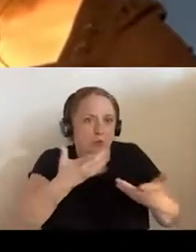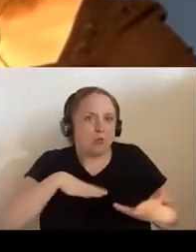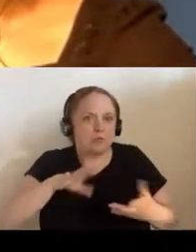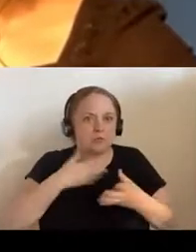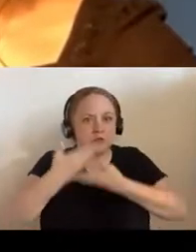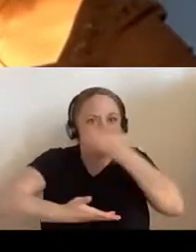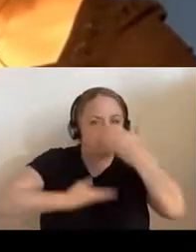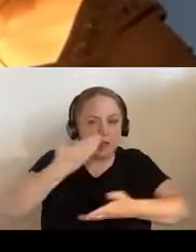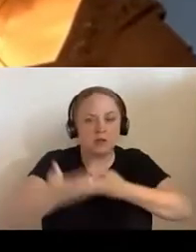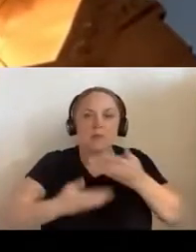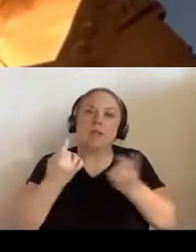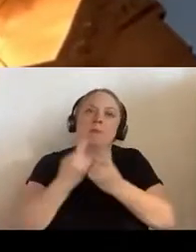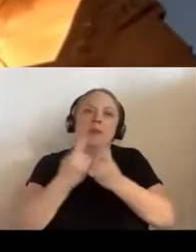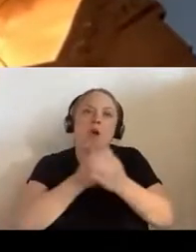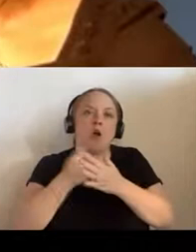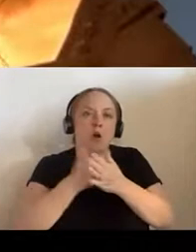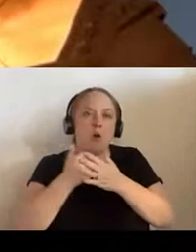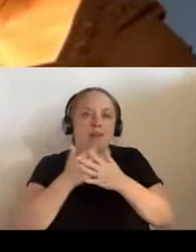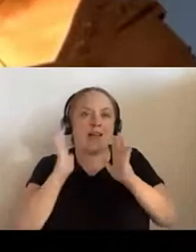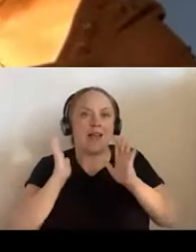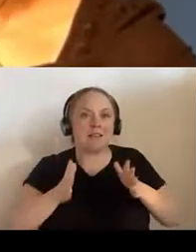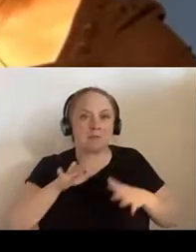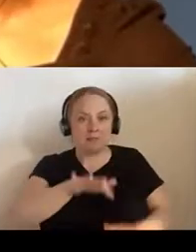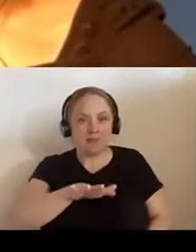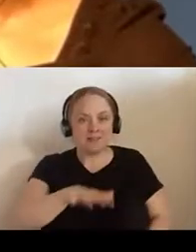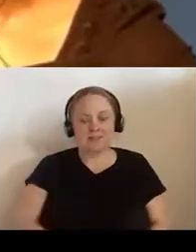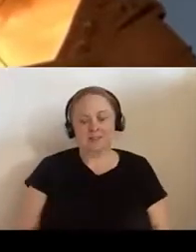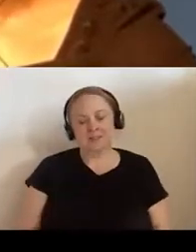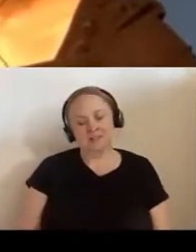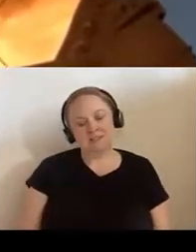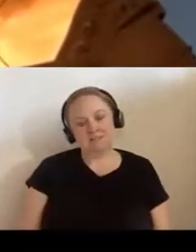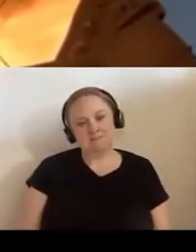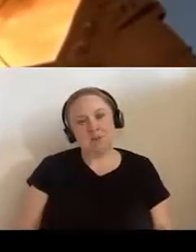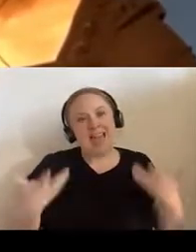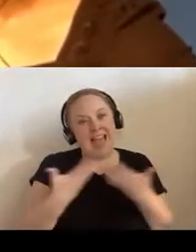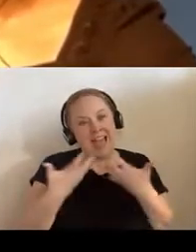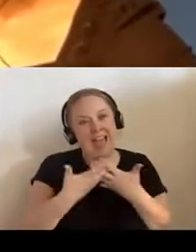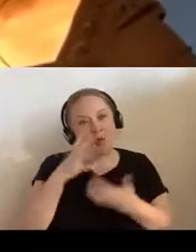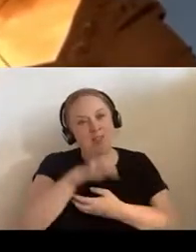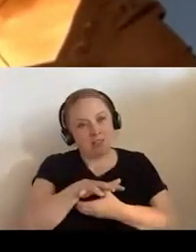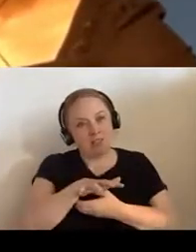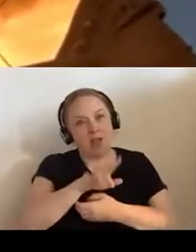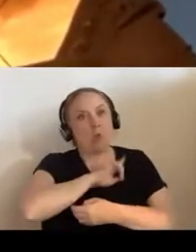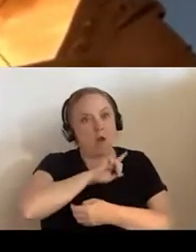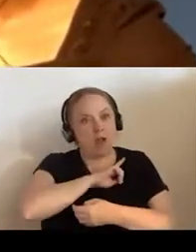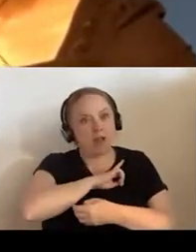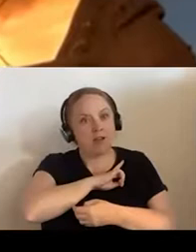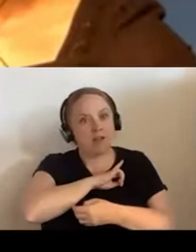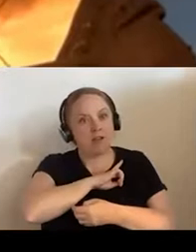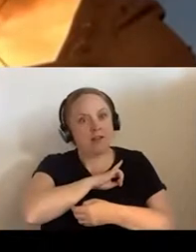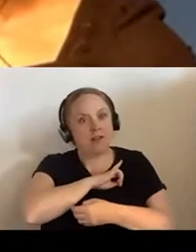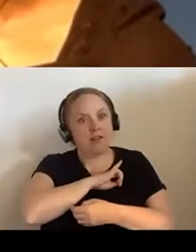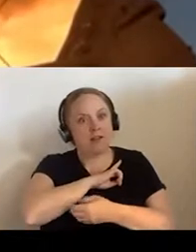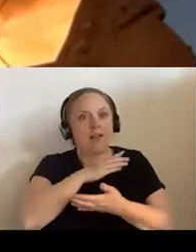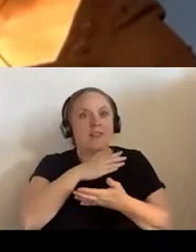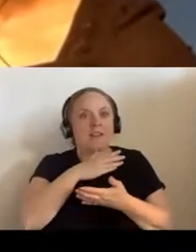And so it's something that always has to be present. But how it's present and why it's present are the factors that